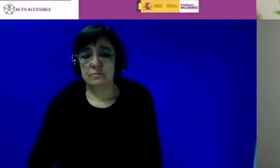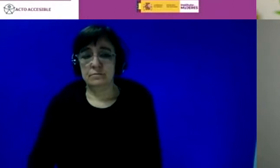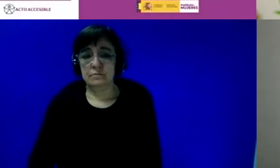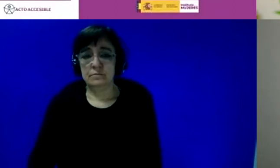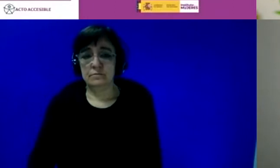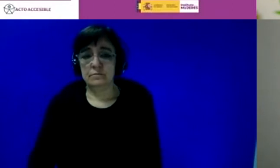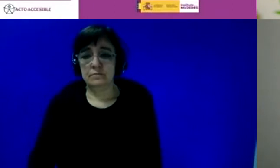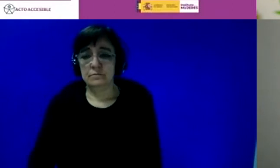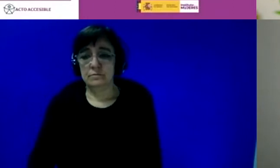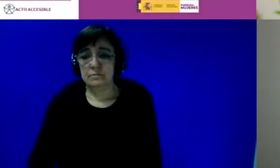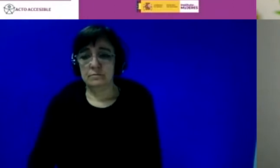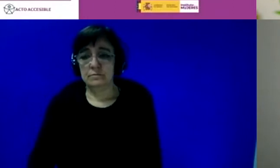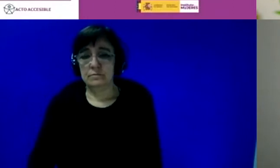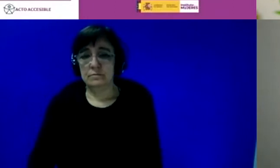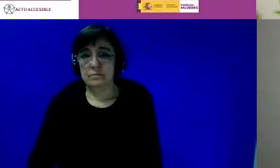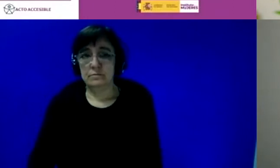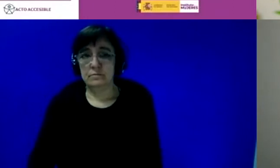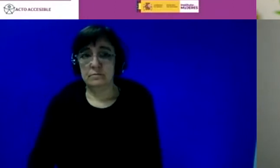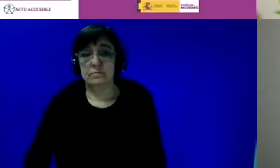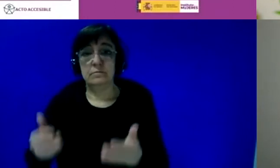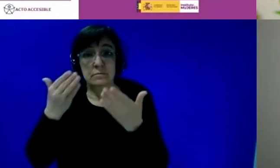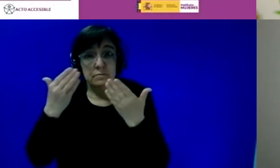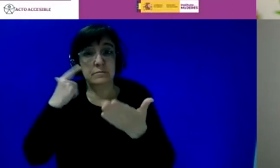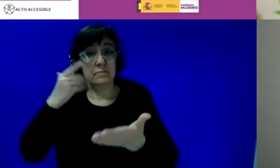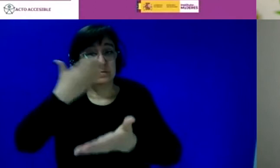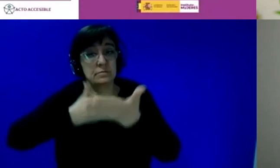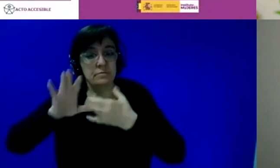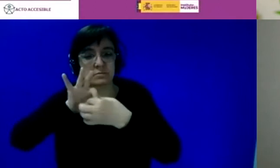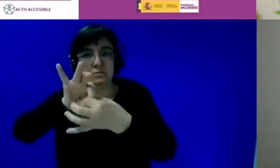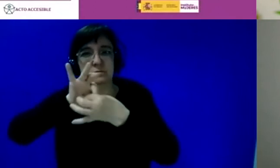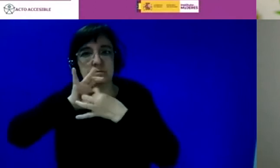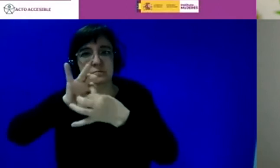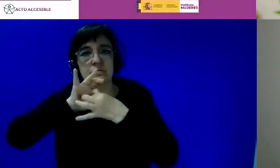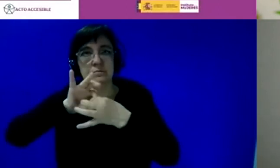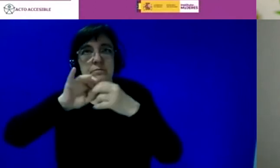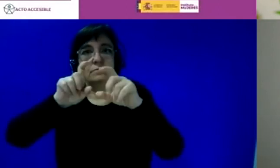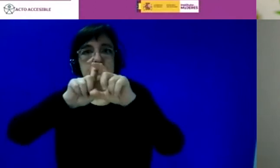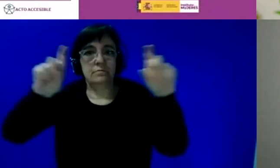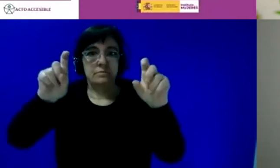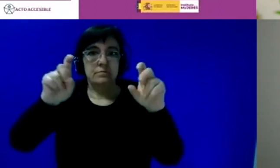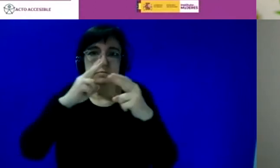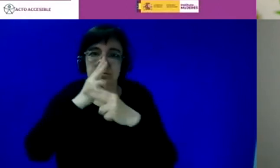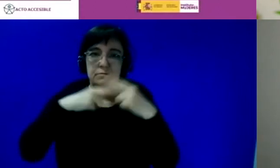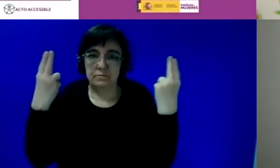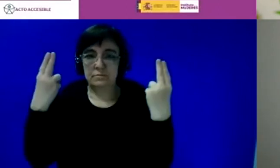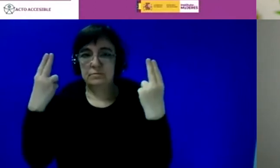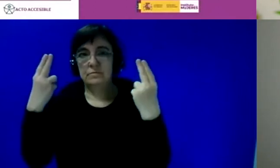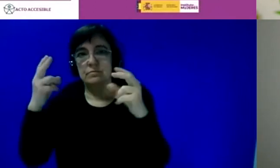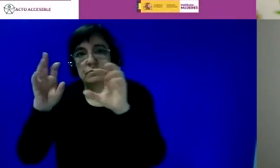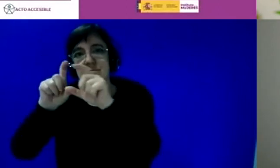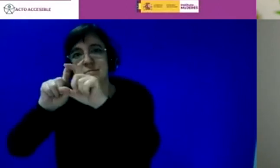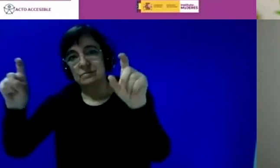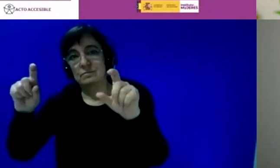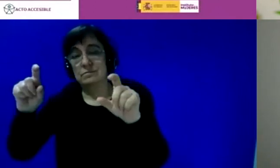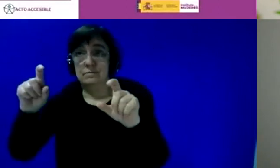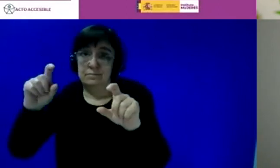close cooperation because between public agencies and the organizations of people with disabilities, we are